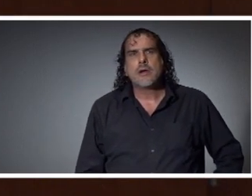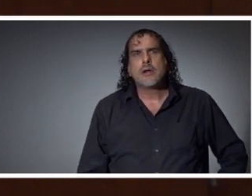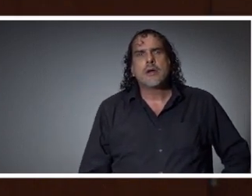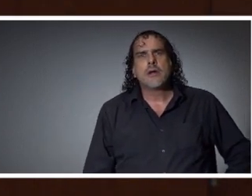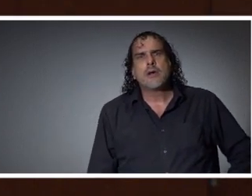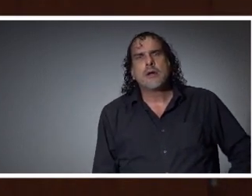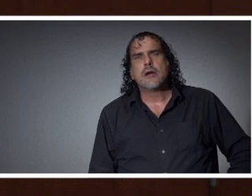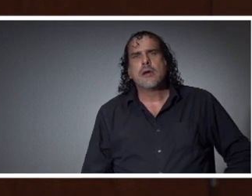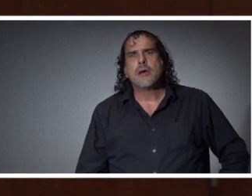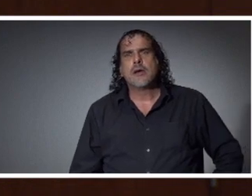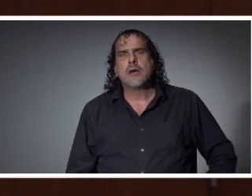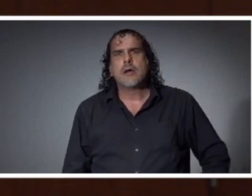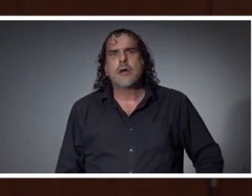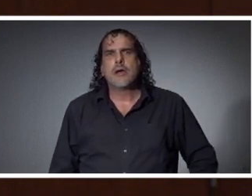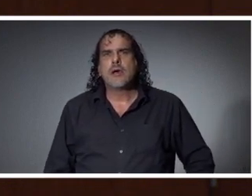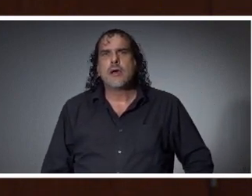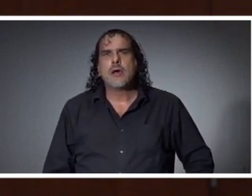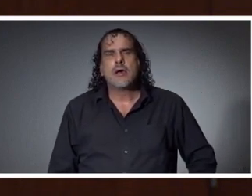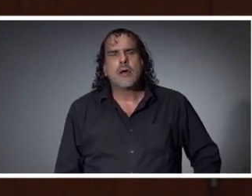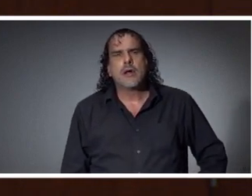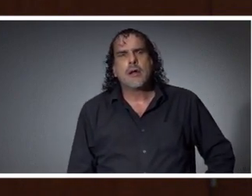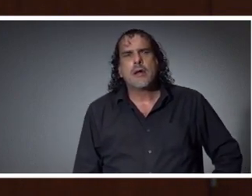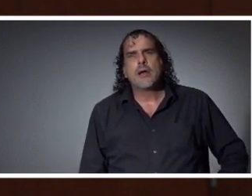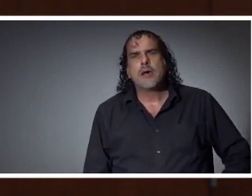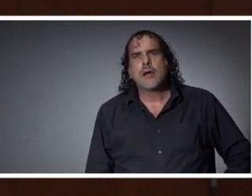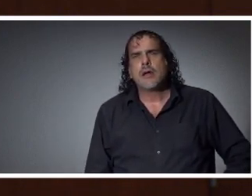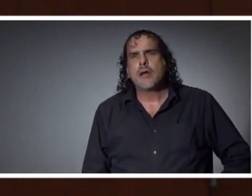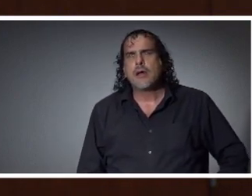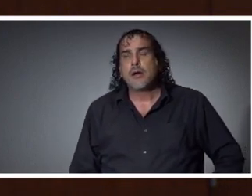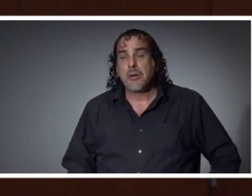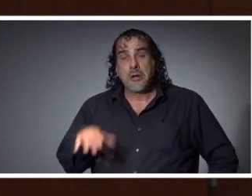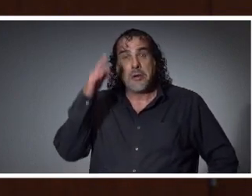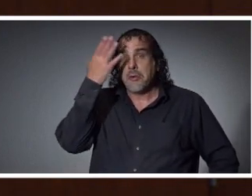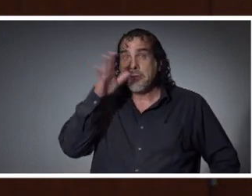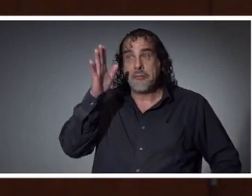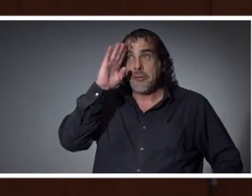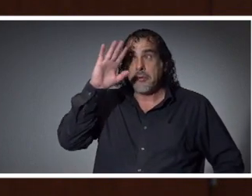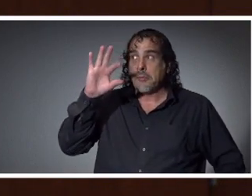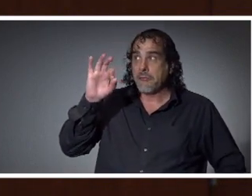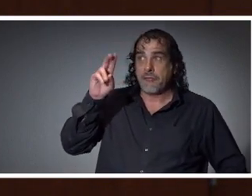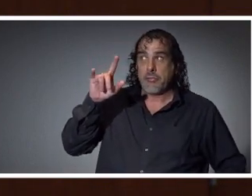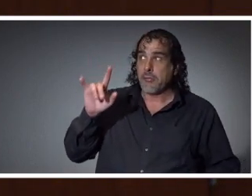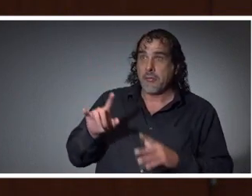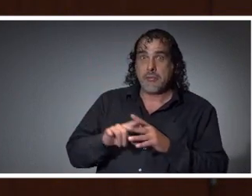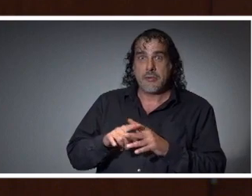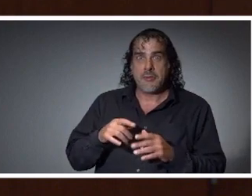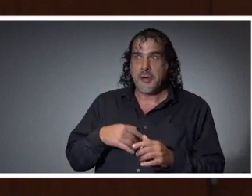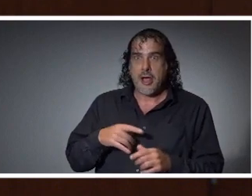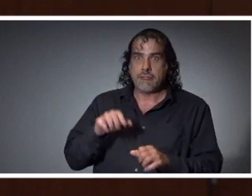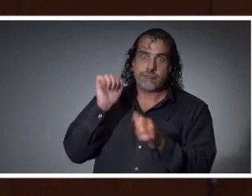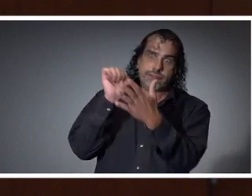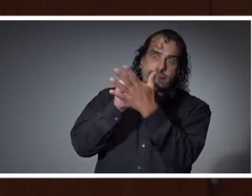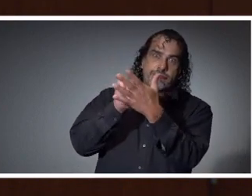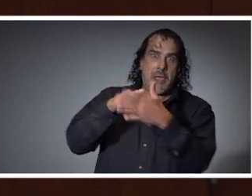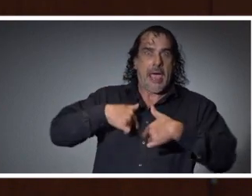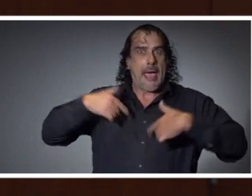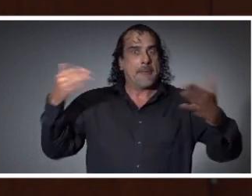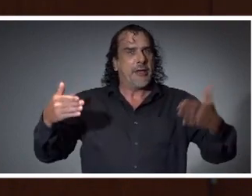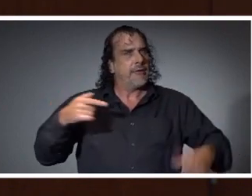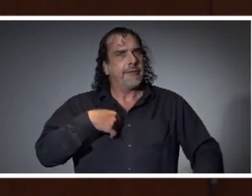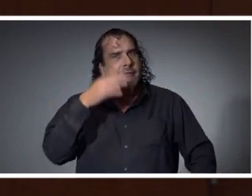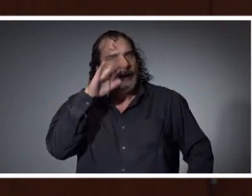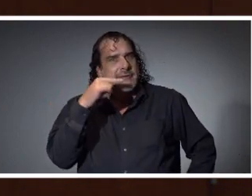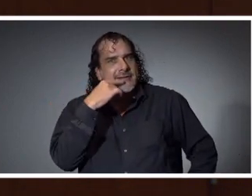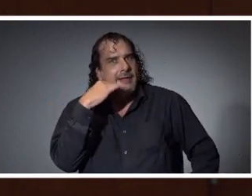because you want to time it right when the flu gets here, but no one knows when the flu gets here, right? So it's kind of a darned if you do sort of thing.